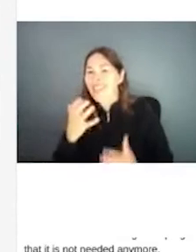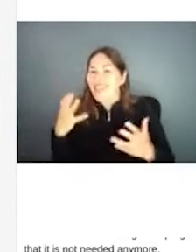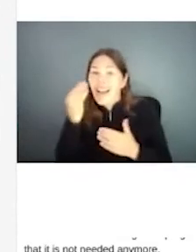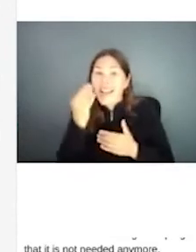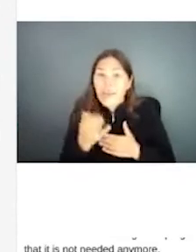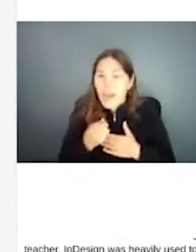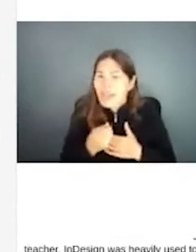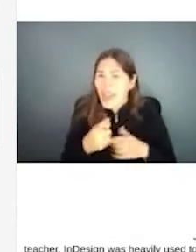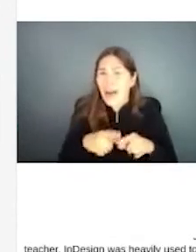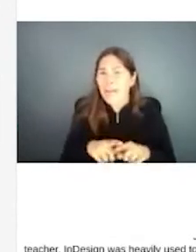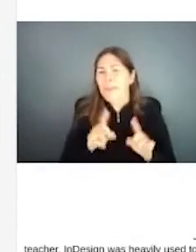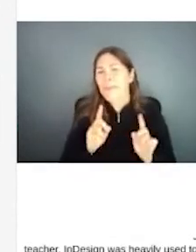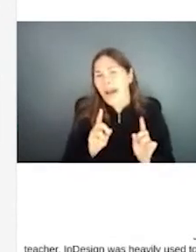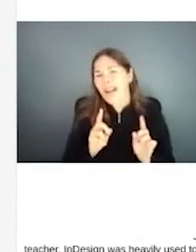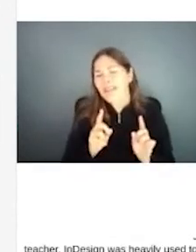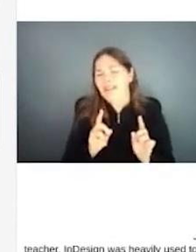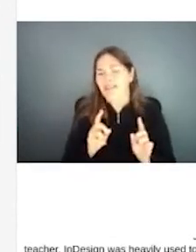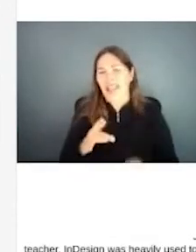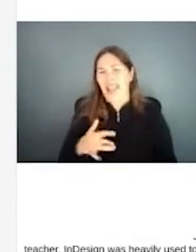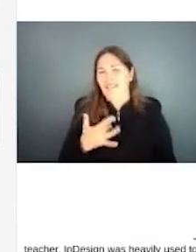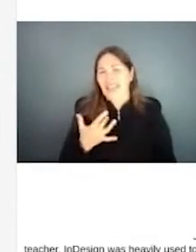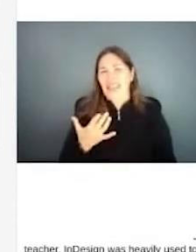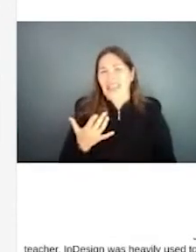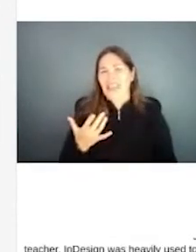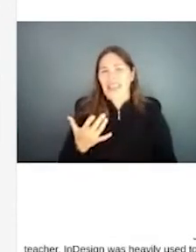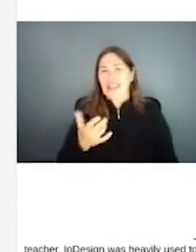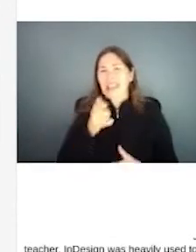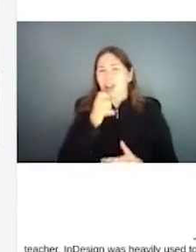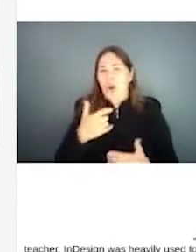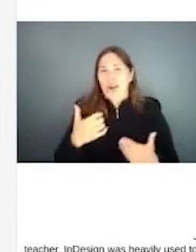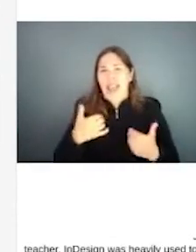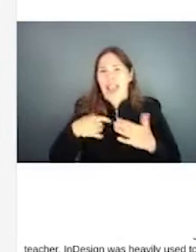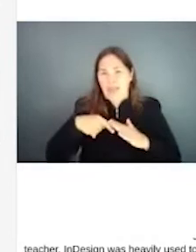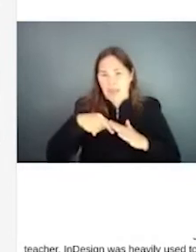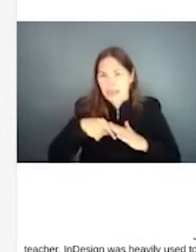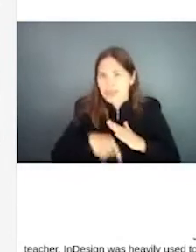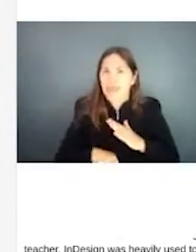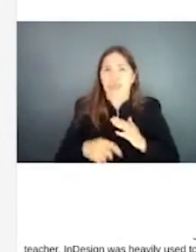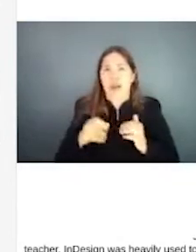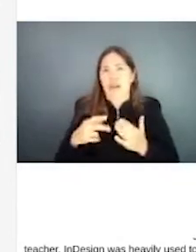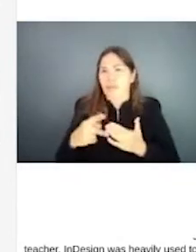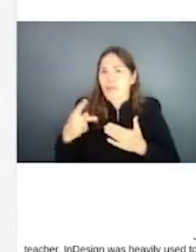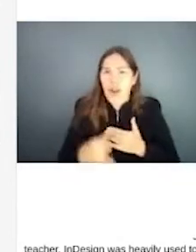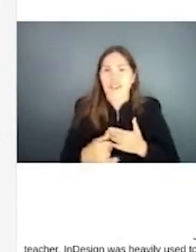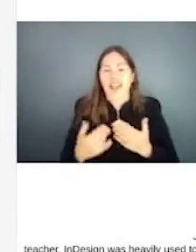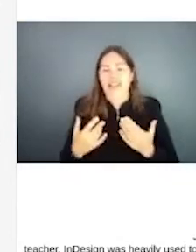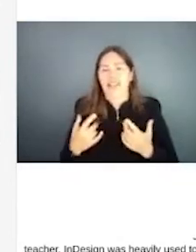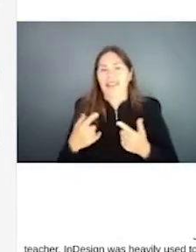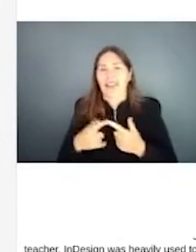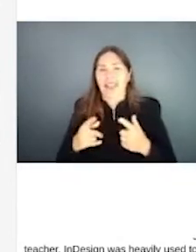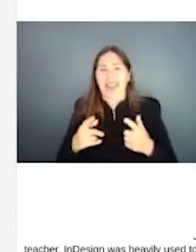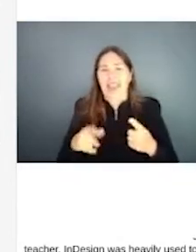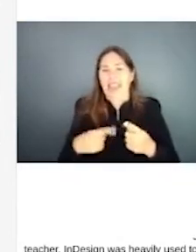here, but I don't feel like you get the quantity of projects, and then it flows back and